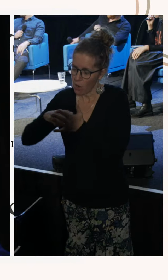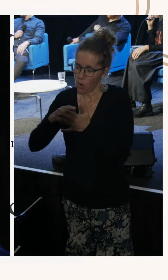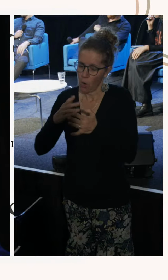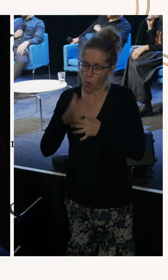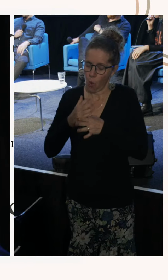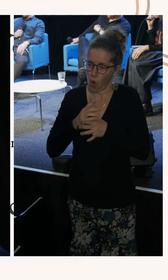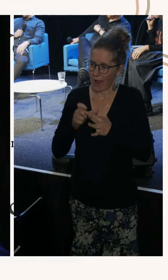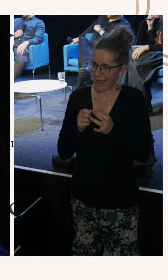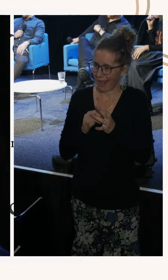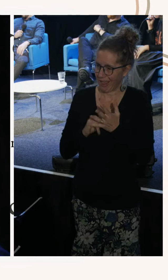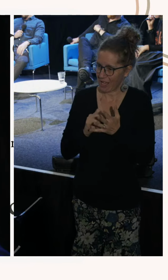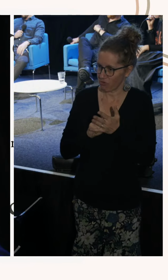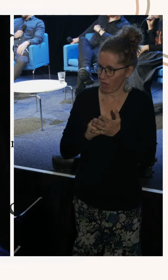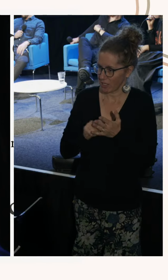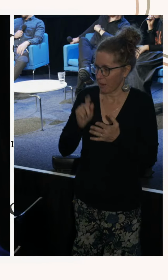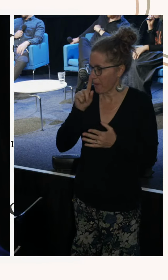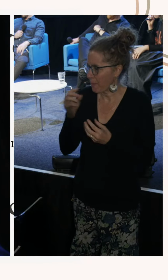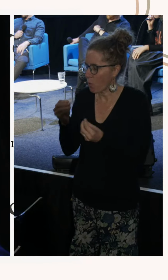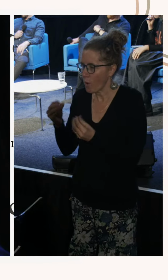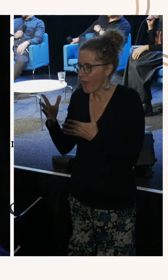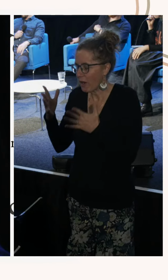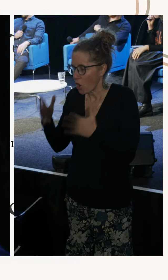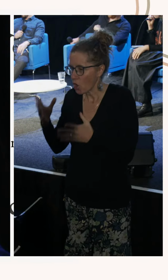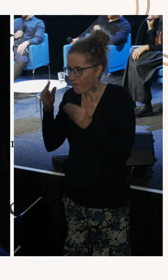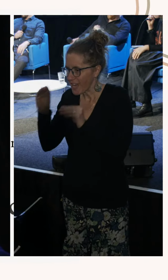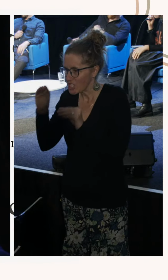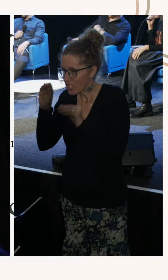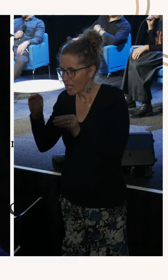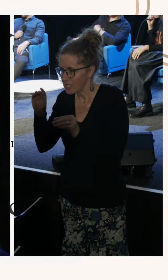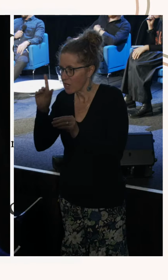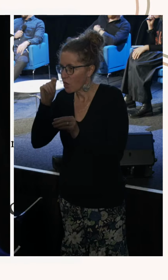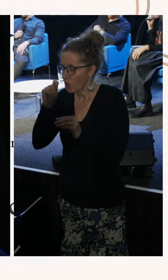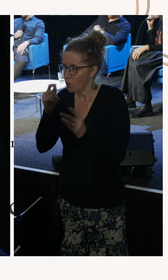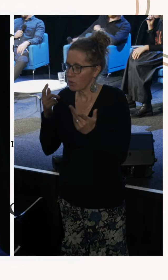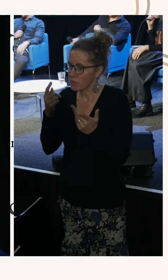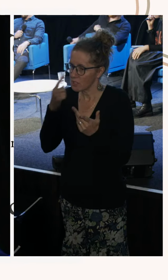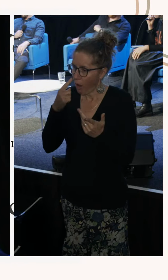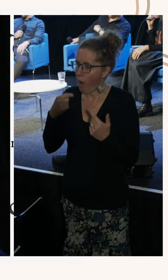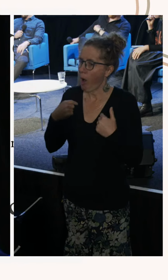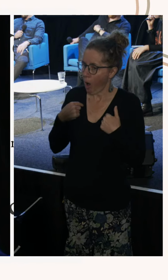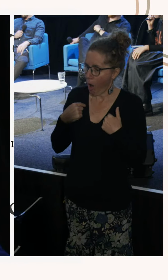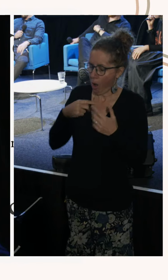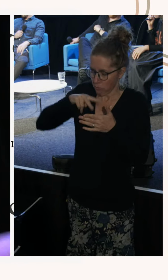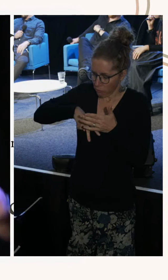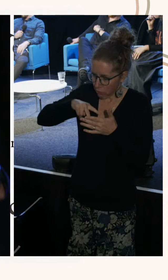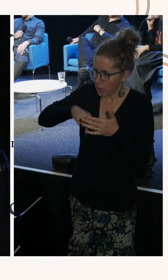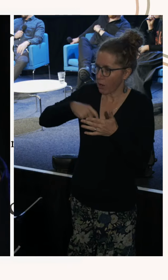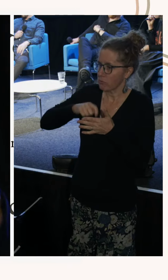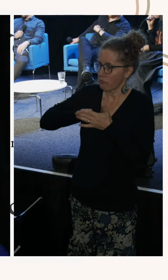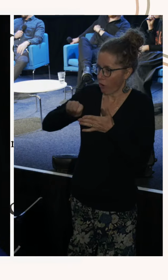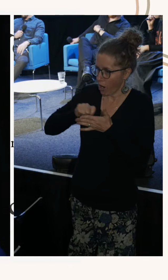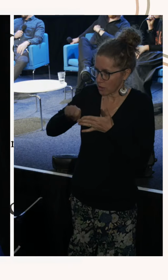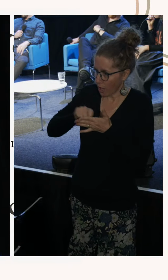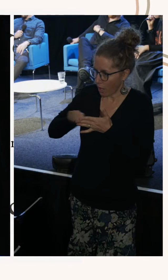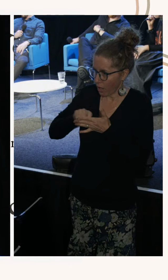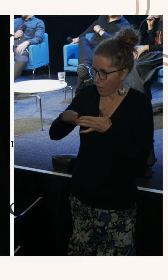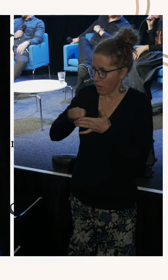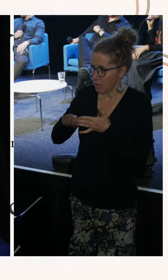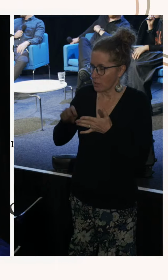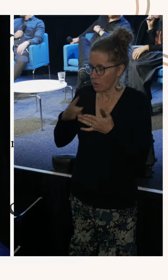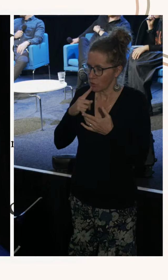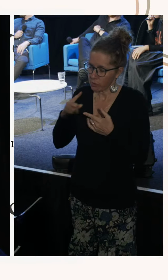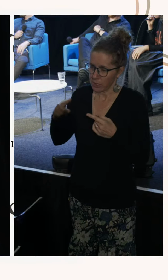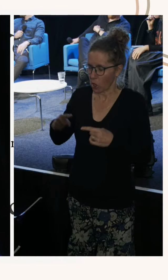that blue collar people without very much education could see themselves both as readers and writers. So it's a contradictory